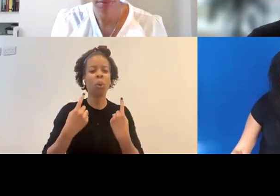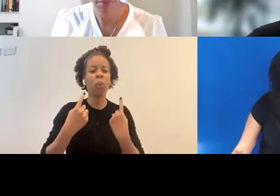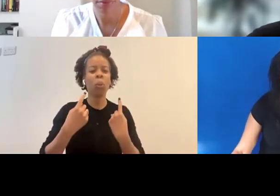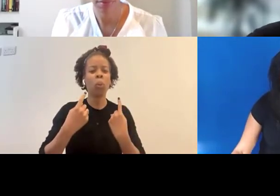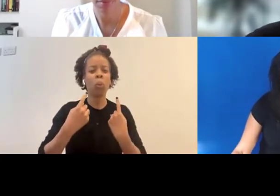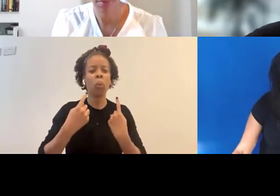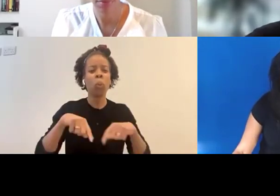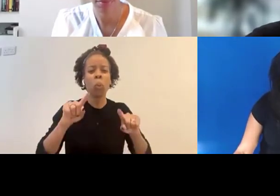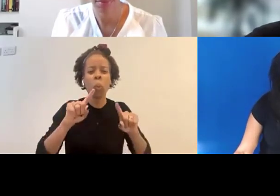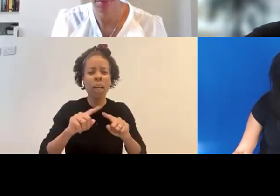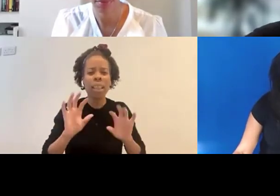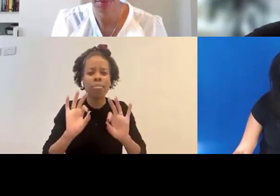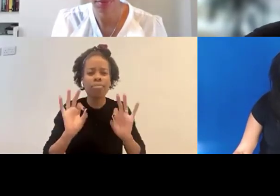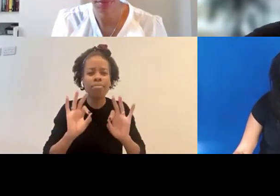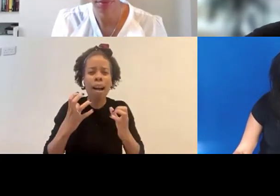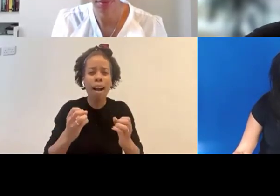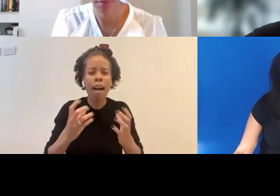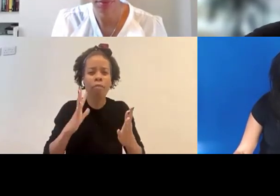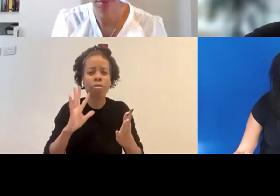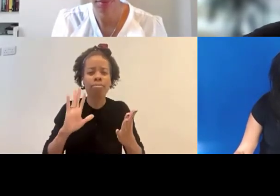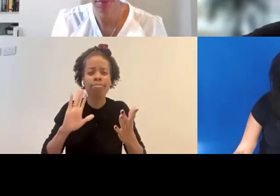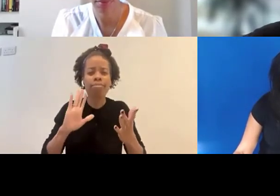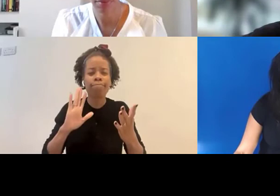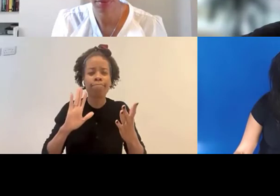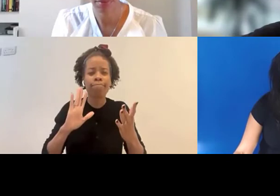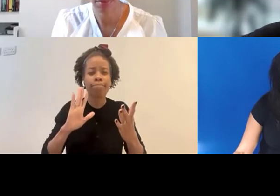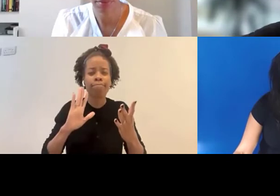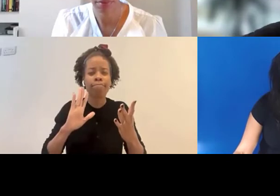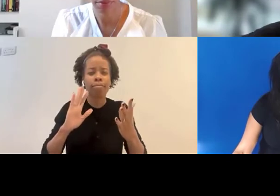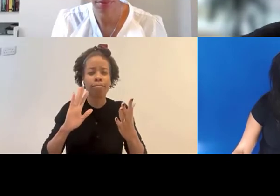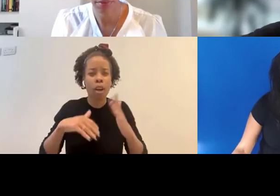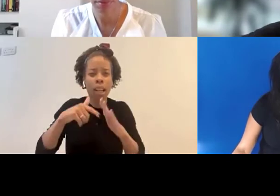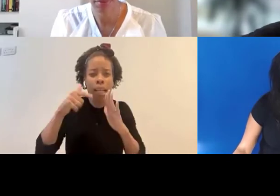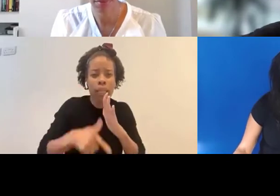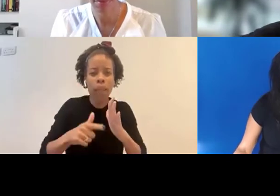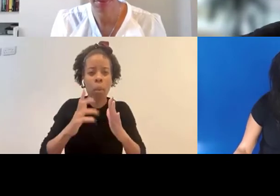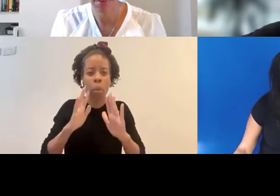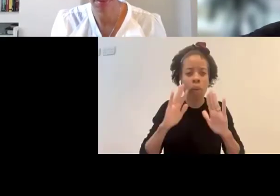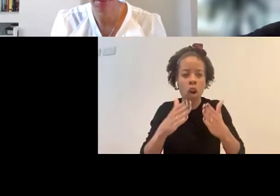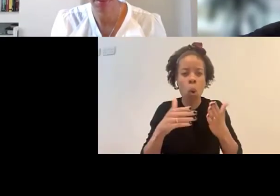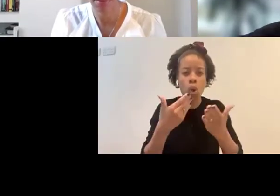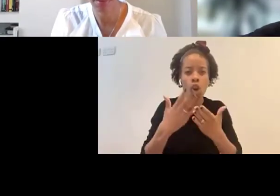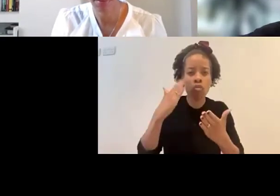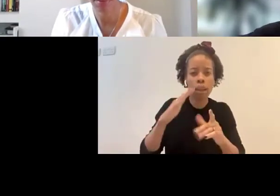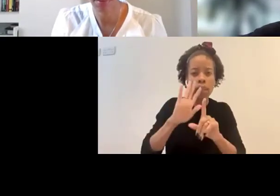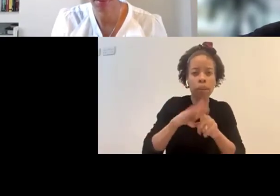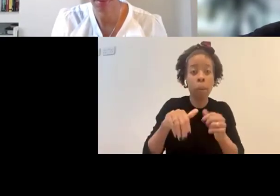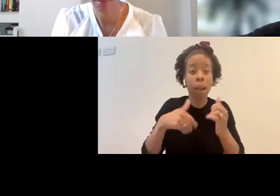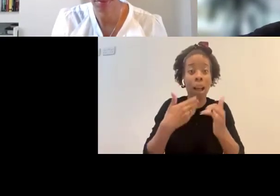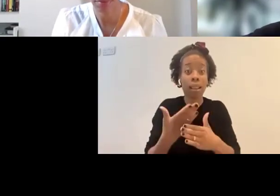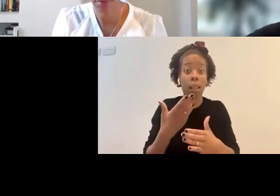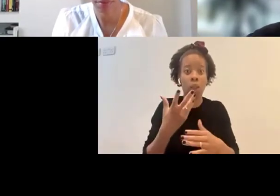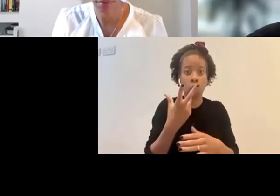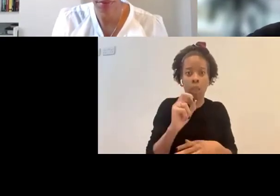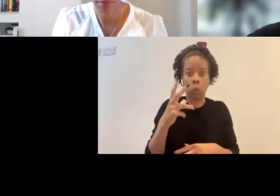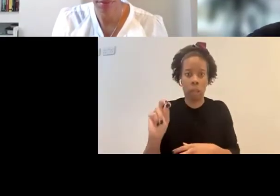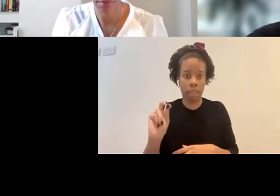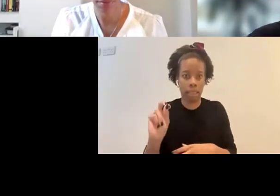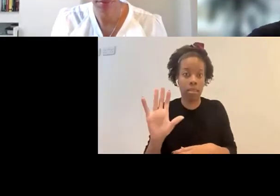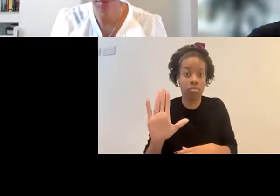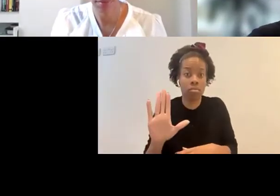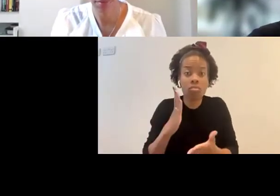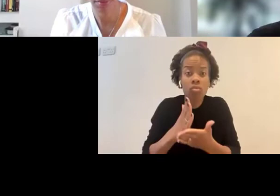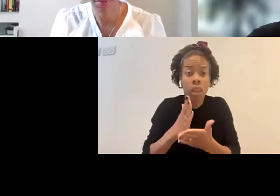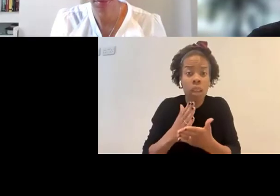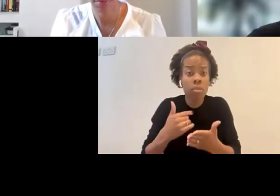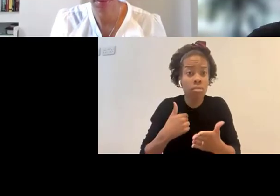until have an intent to have an in-depth focus on racism until 2020. It It's not that we don't